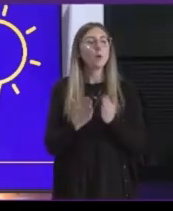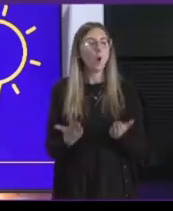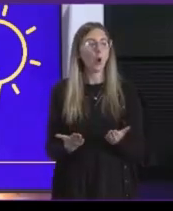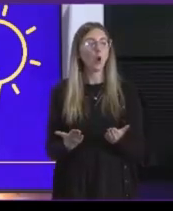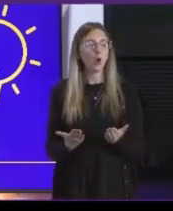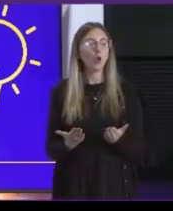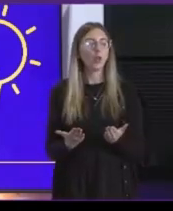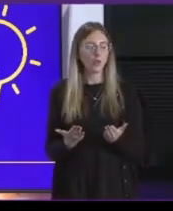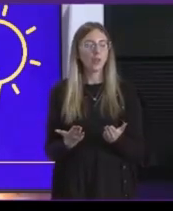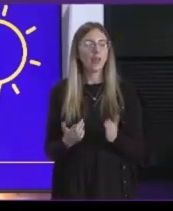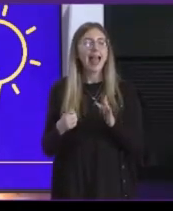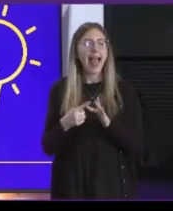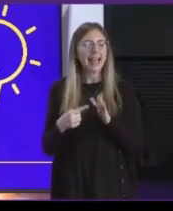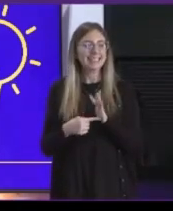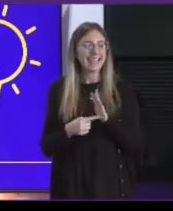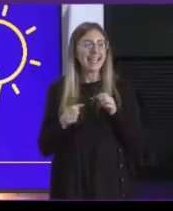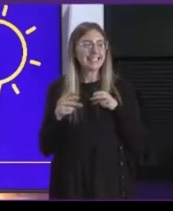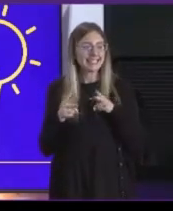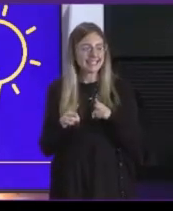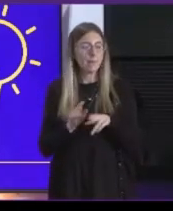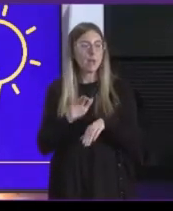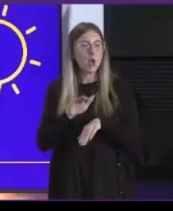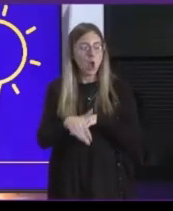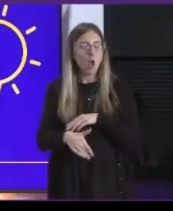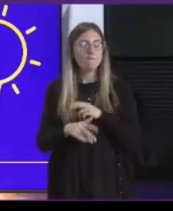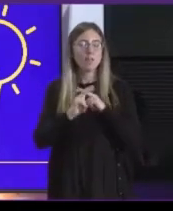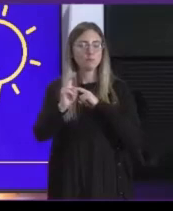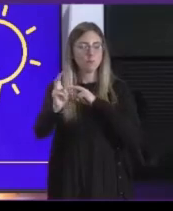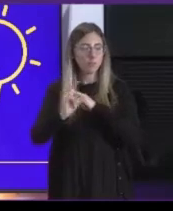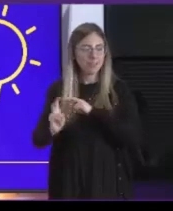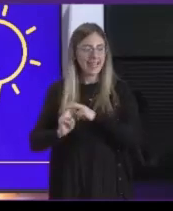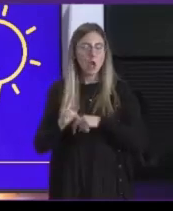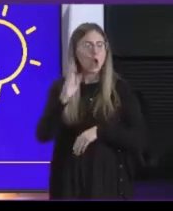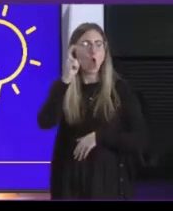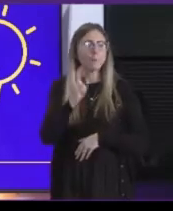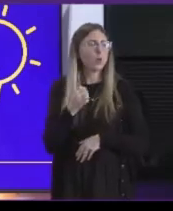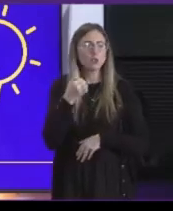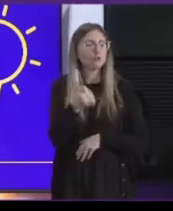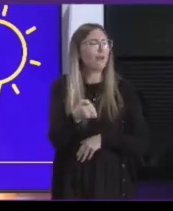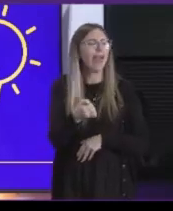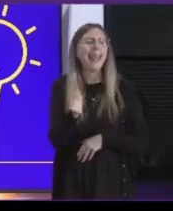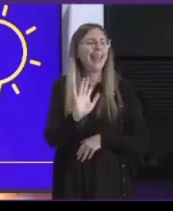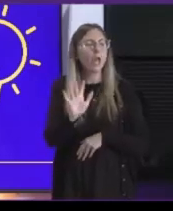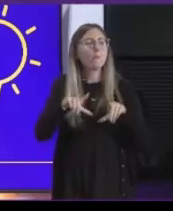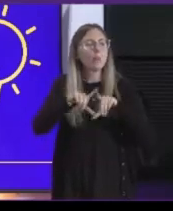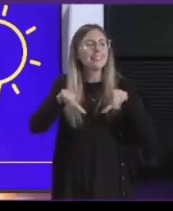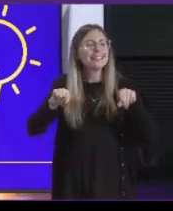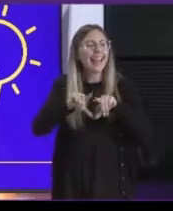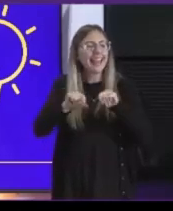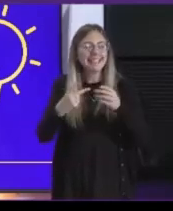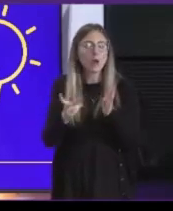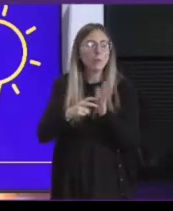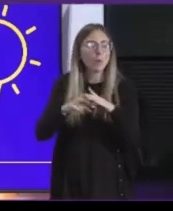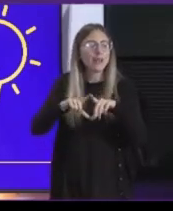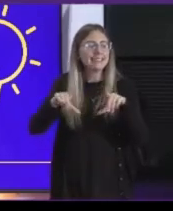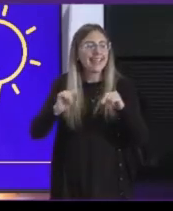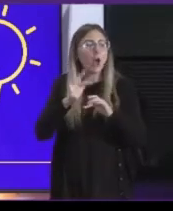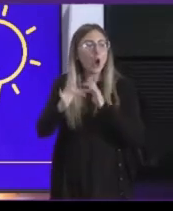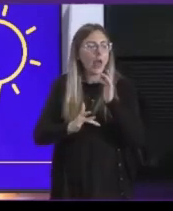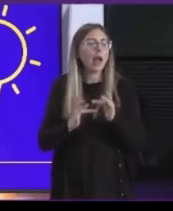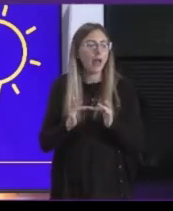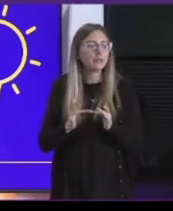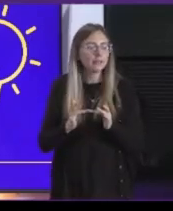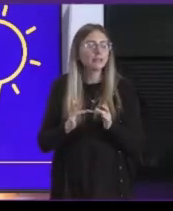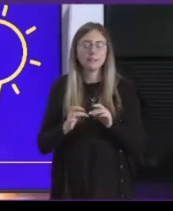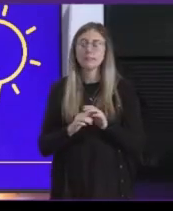the IT systems around transportation, so not the buses and trains themselves, but the ticketing systems and so on. And